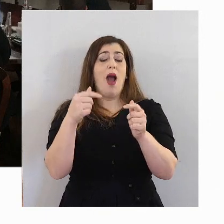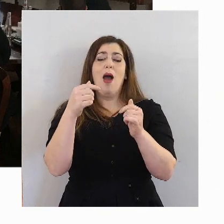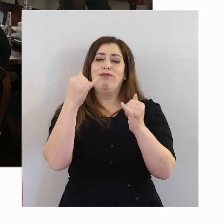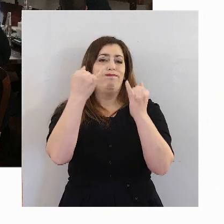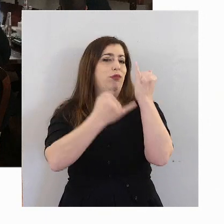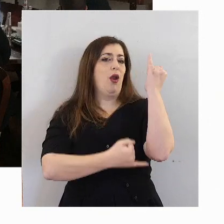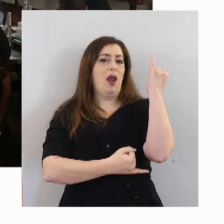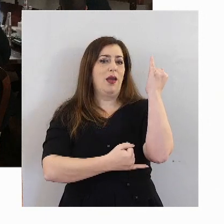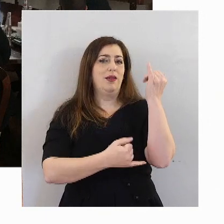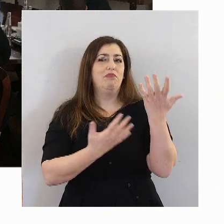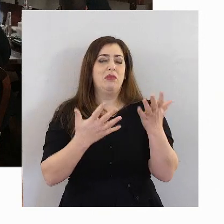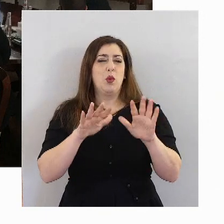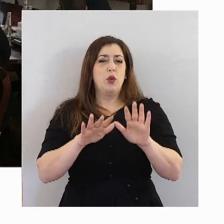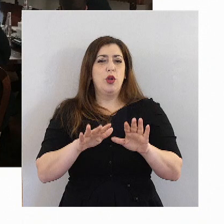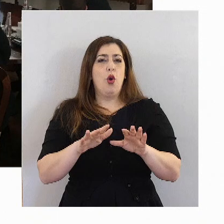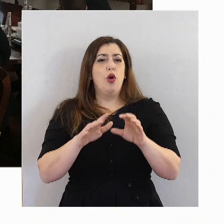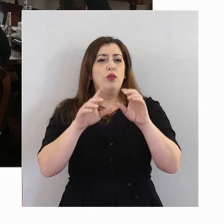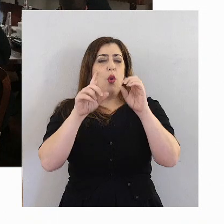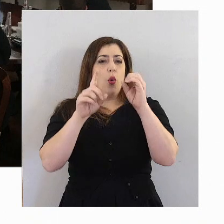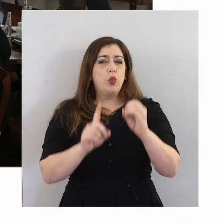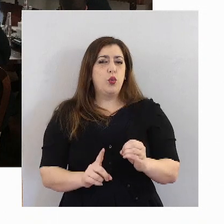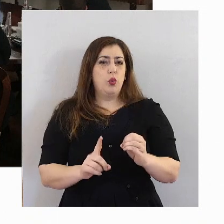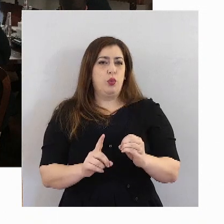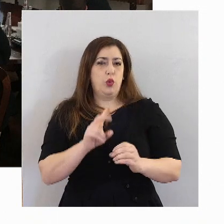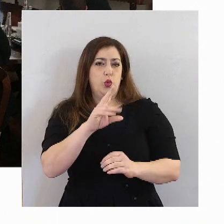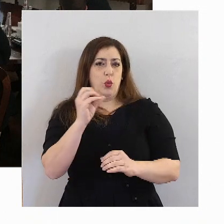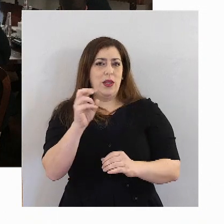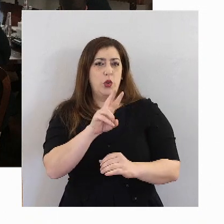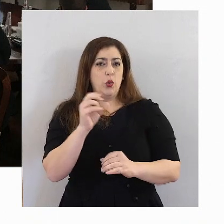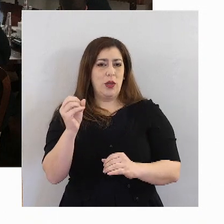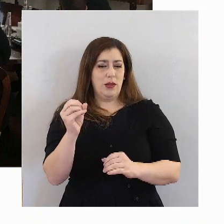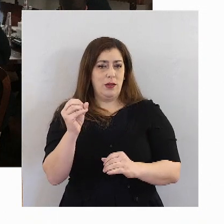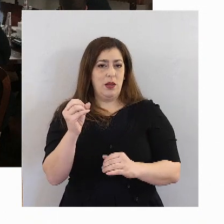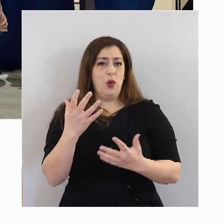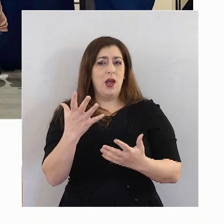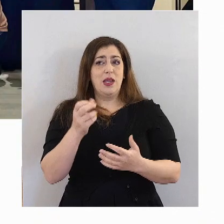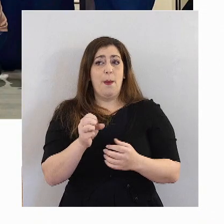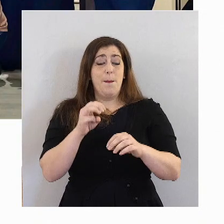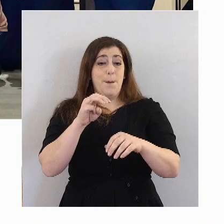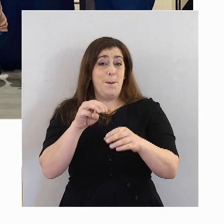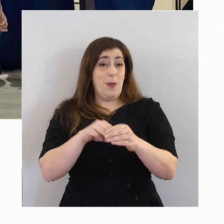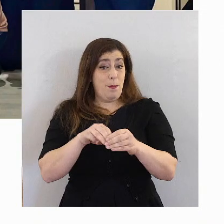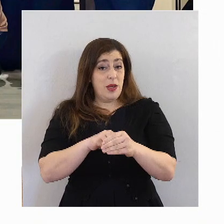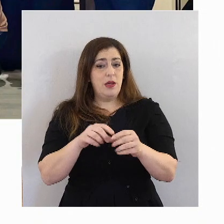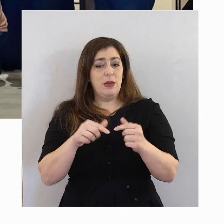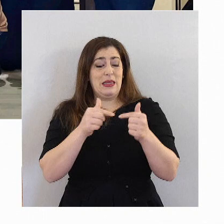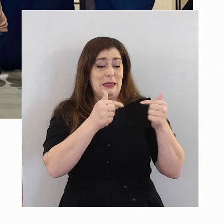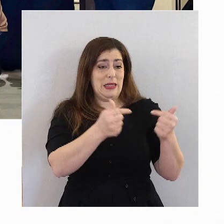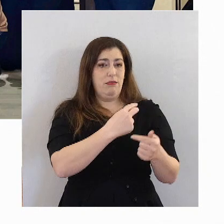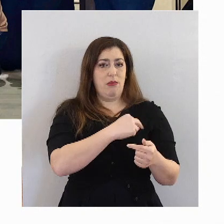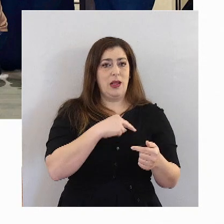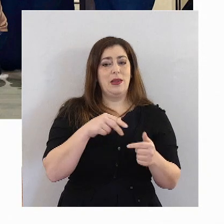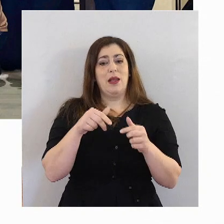of 2020 between members of both teams. Instead of the